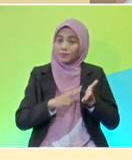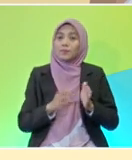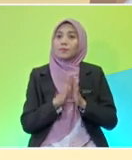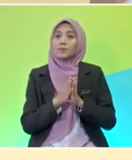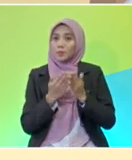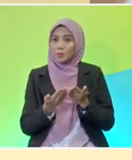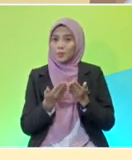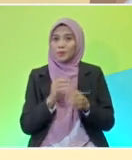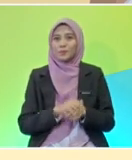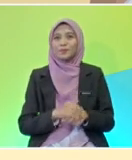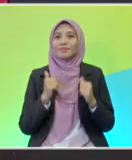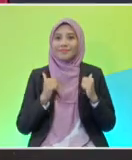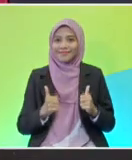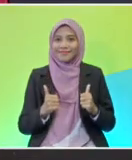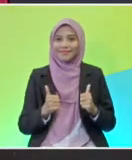Gerald. Well done.